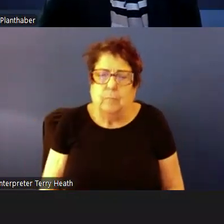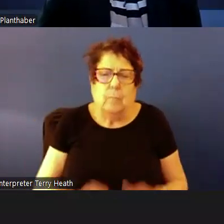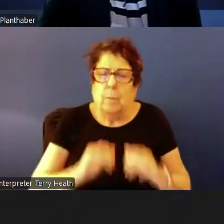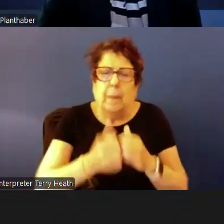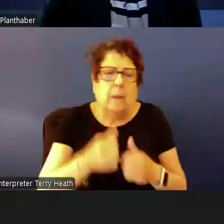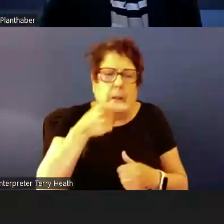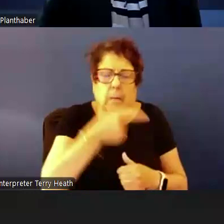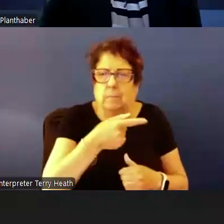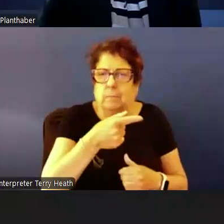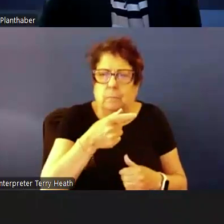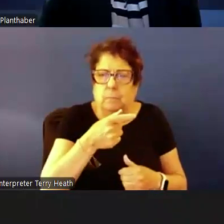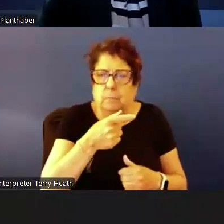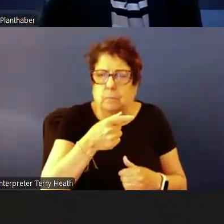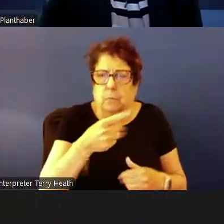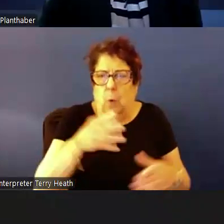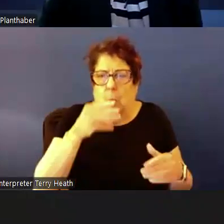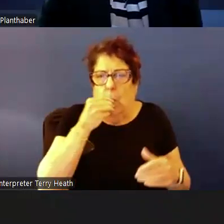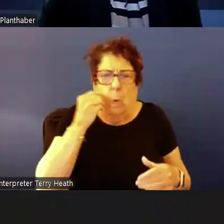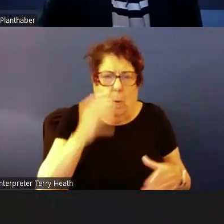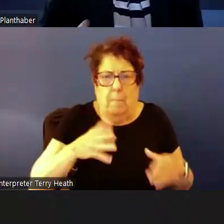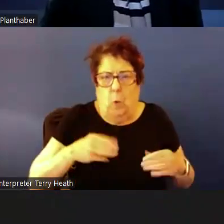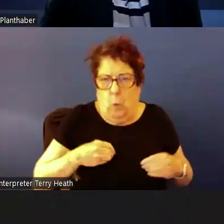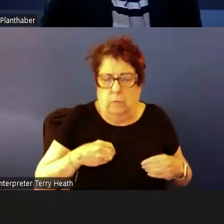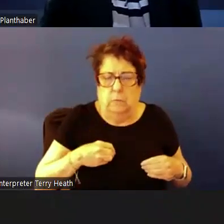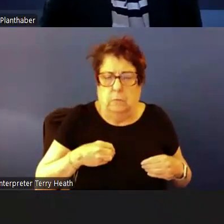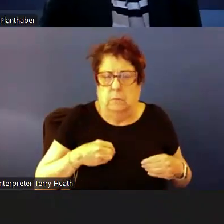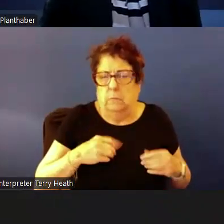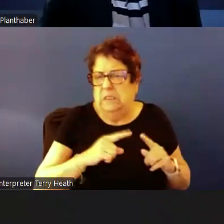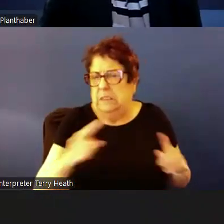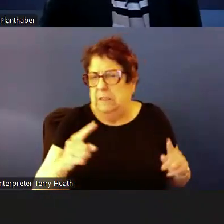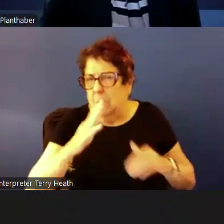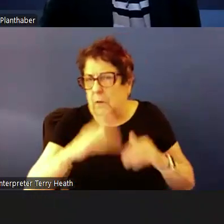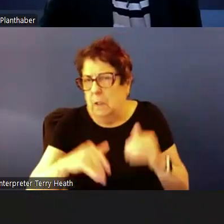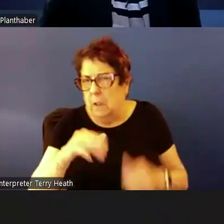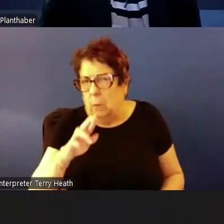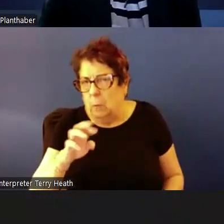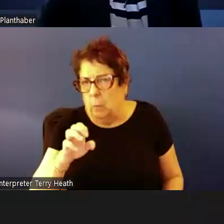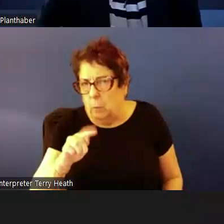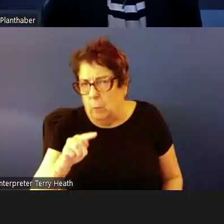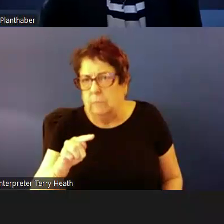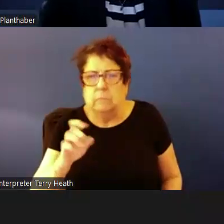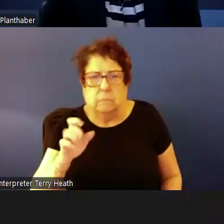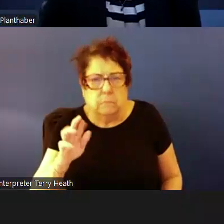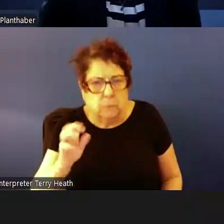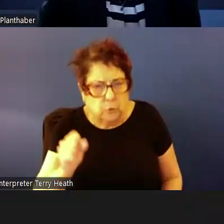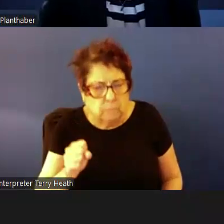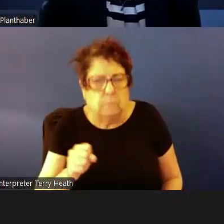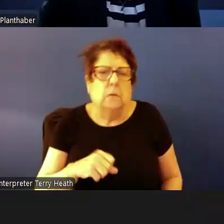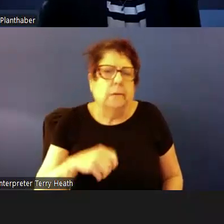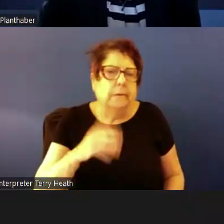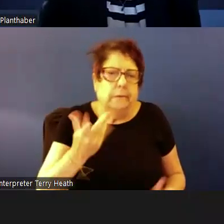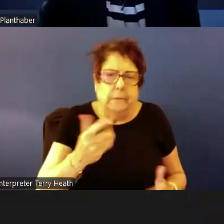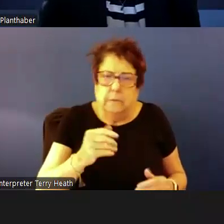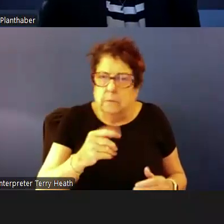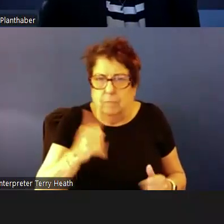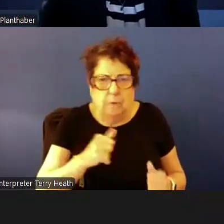renters, and how might older adults facing foreclosure, other housing issues in